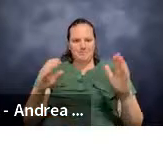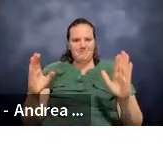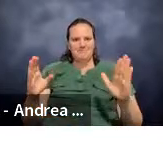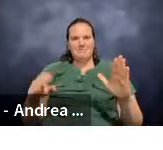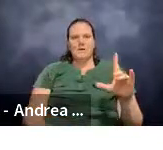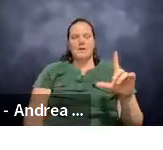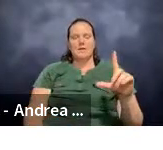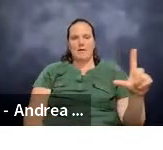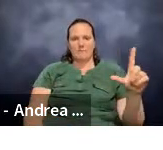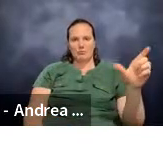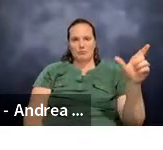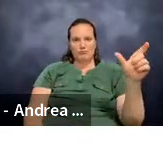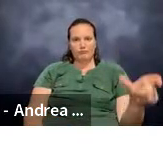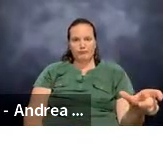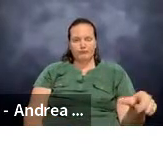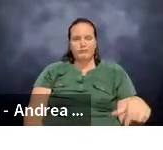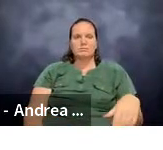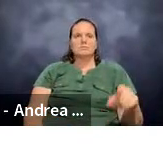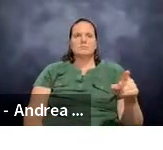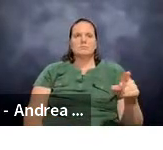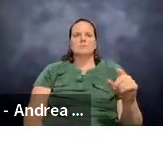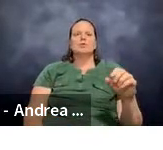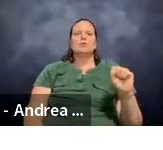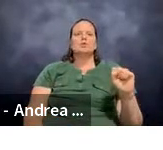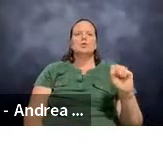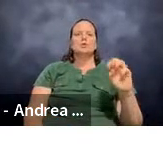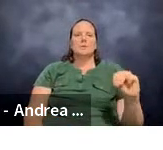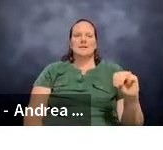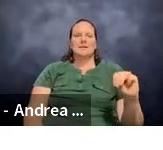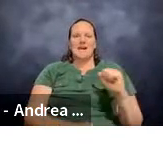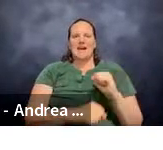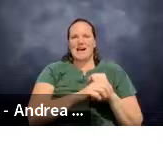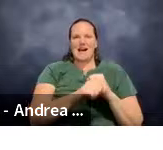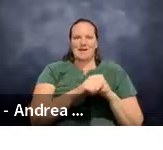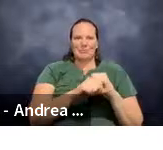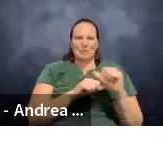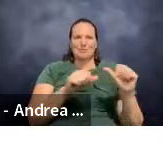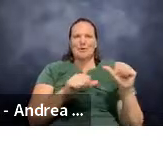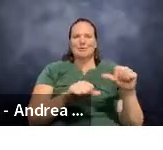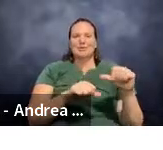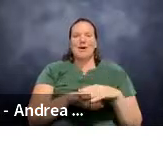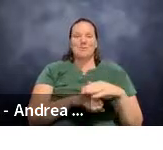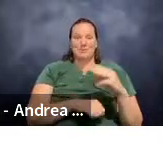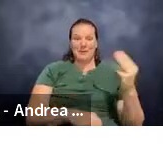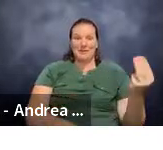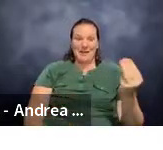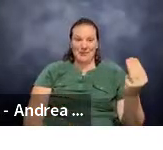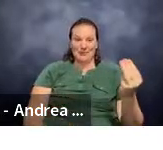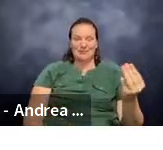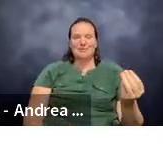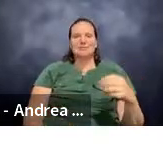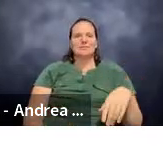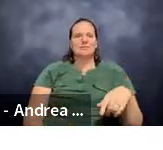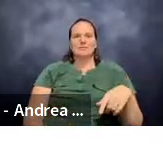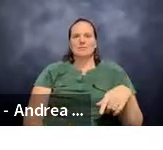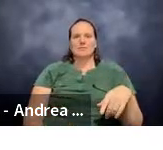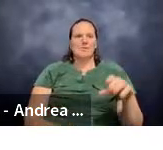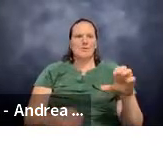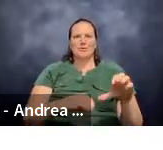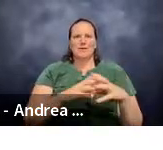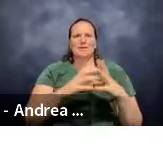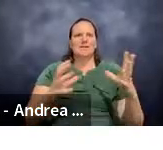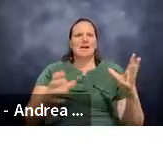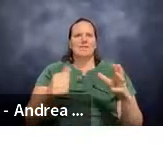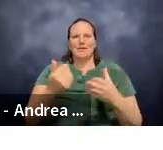left here of the screen is one of our social media ads that we posted on Monday. We've been doing a lot of other things to